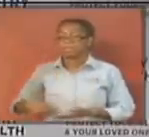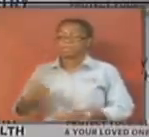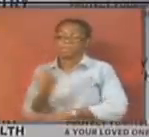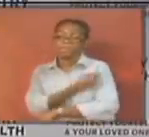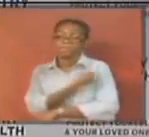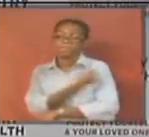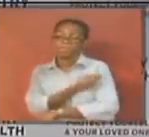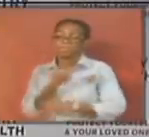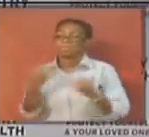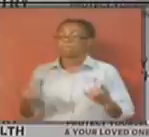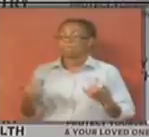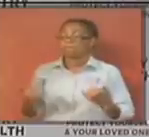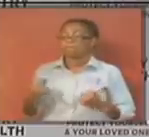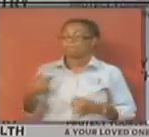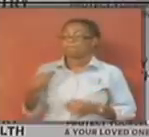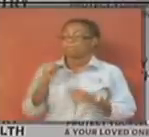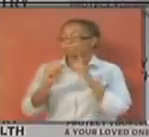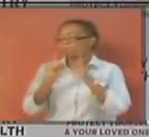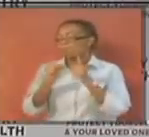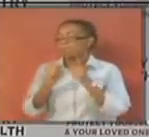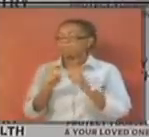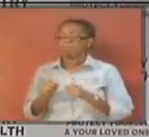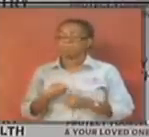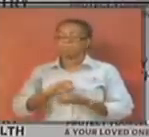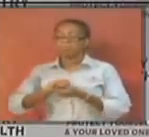Professor Carrington would have mentioned the vaccine